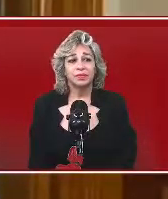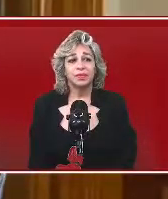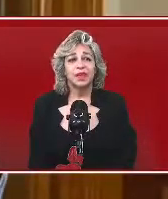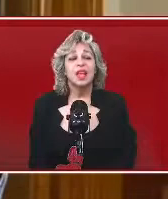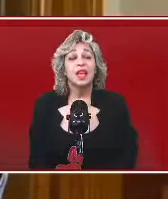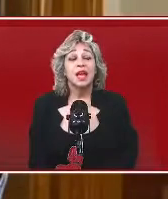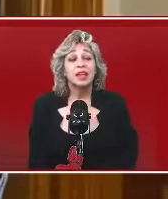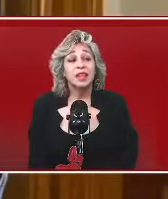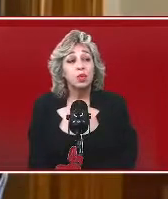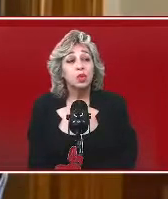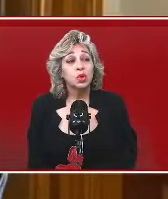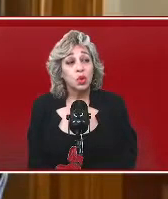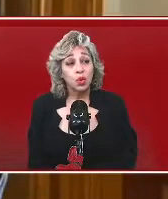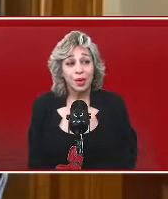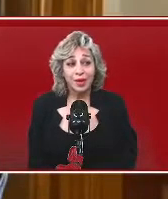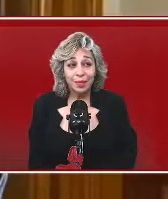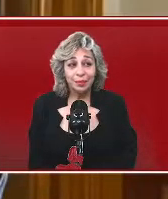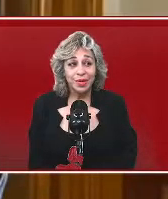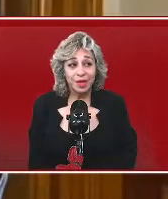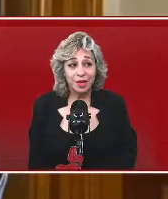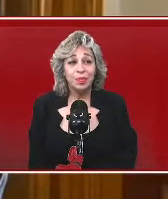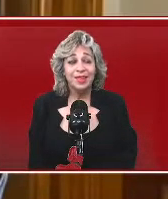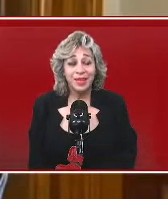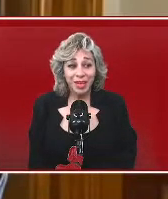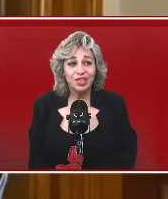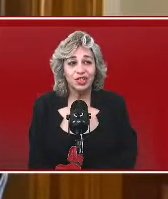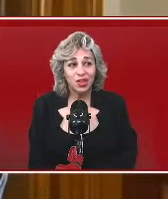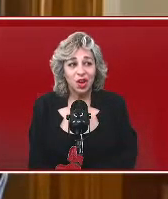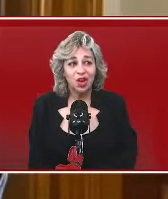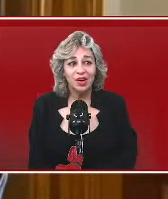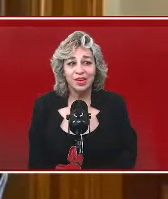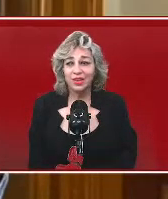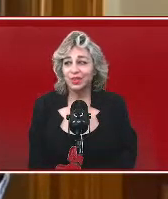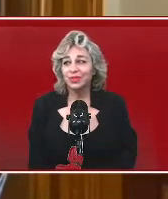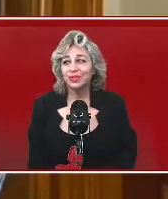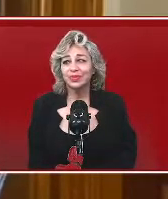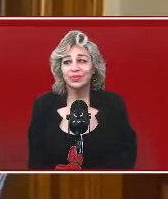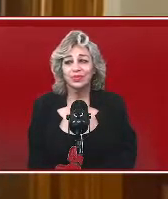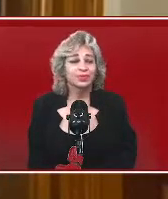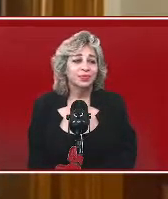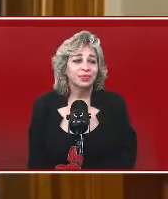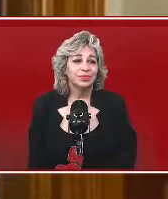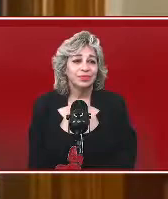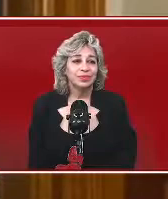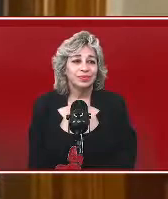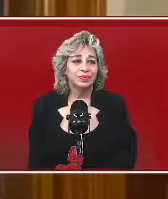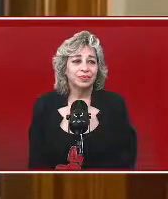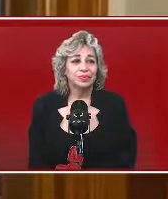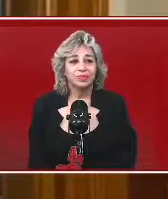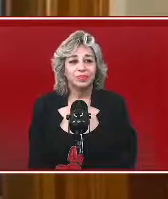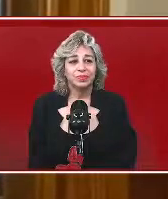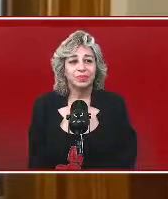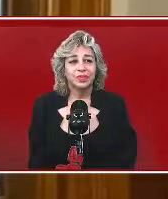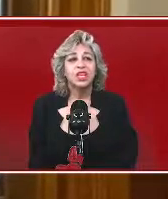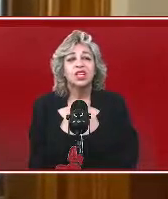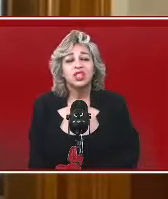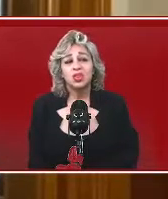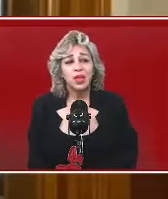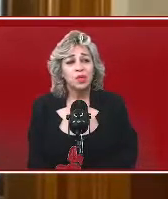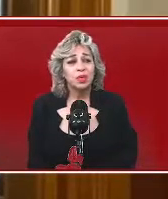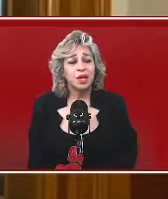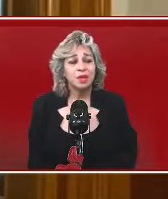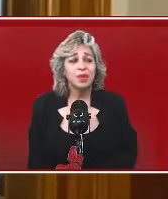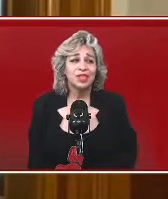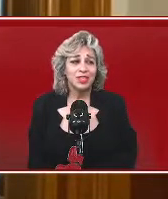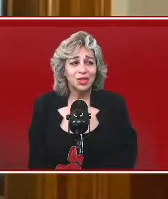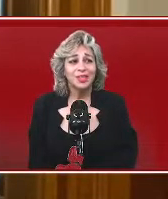Nacional. And they will go accompanied by the National Guard. Para que no haya asaltos. So they